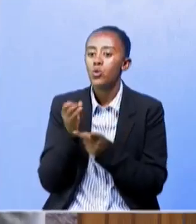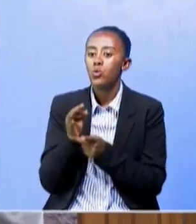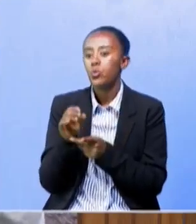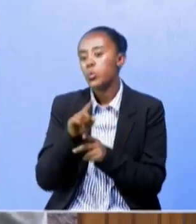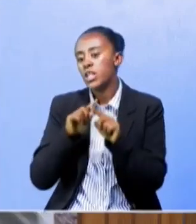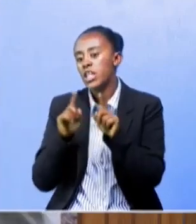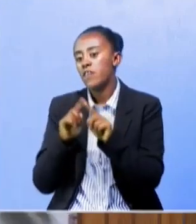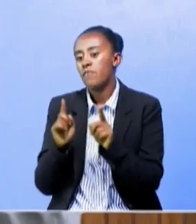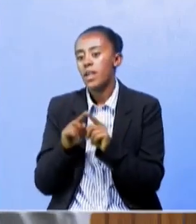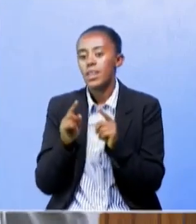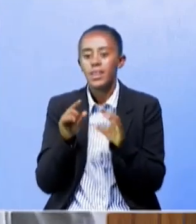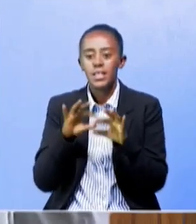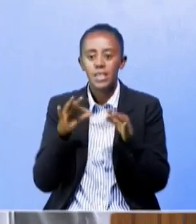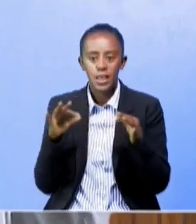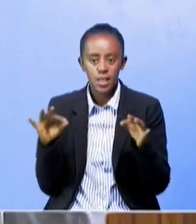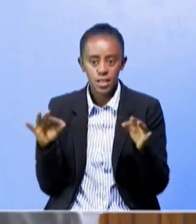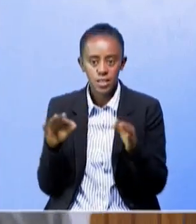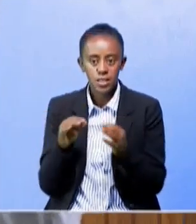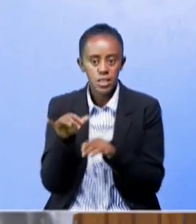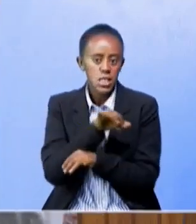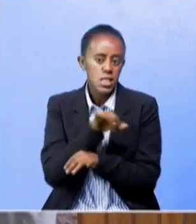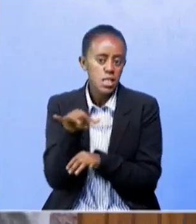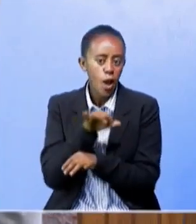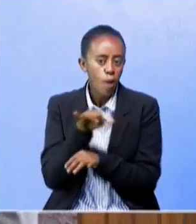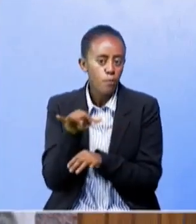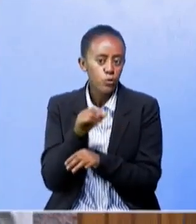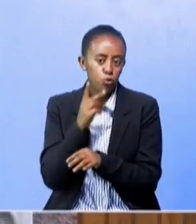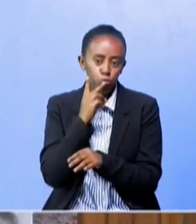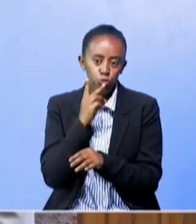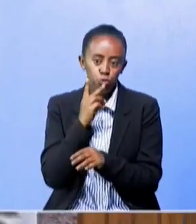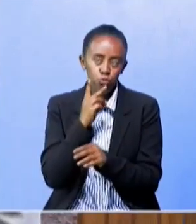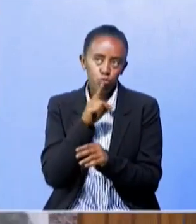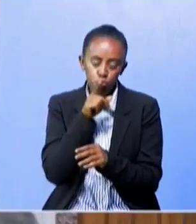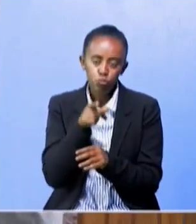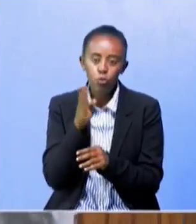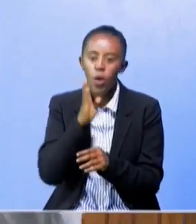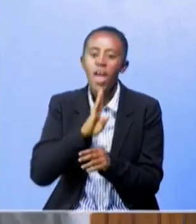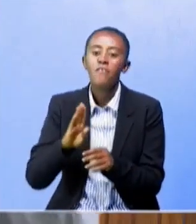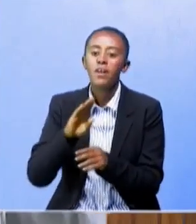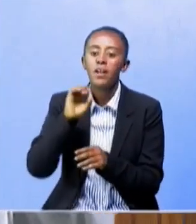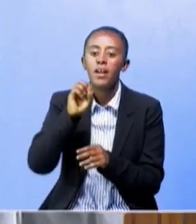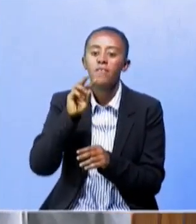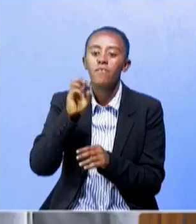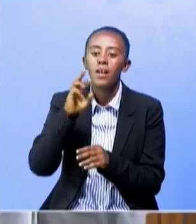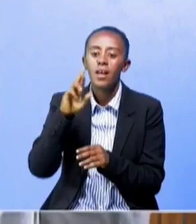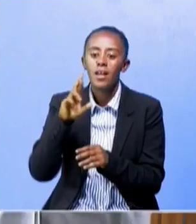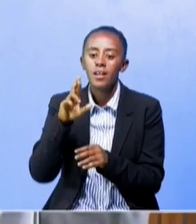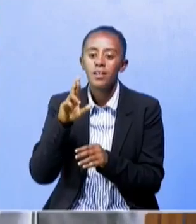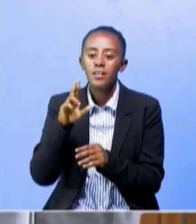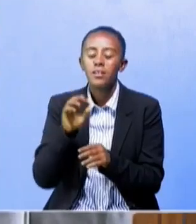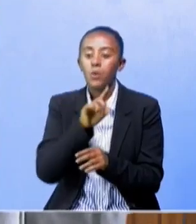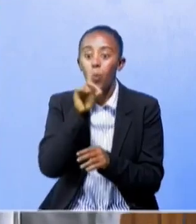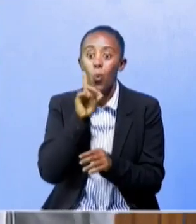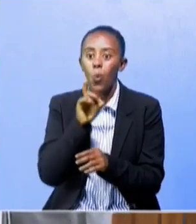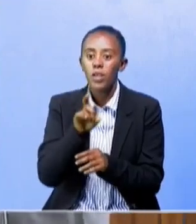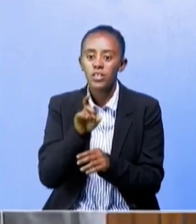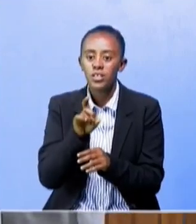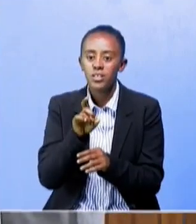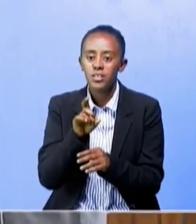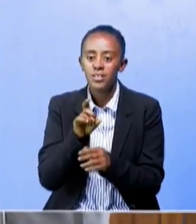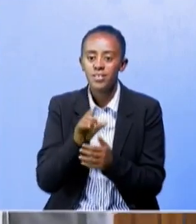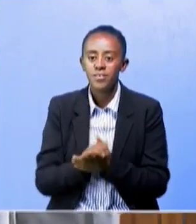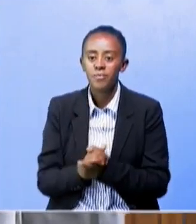different sentences. And the same is true, just ever we usually use in the case of what? Making question or forming